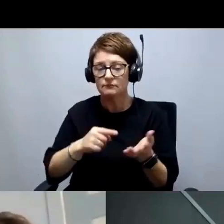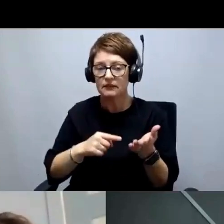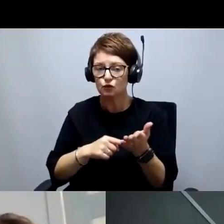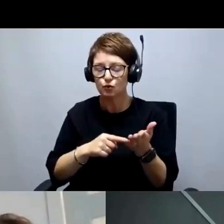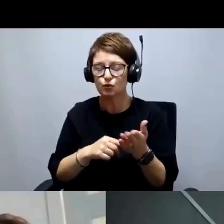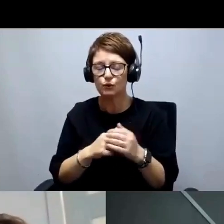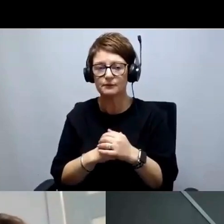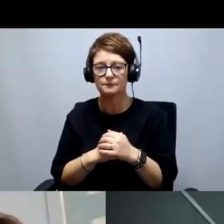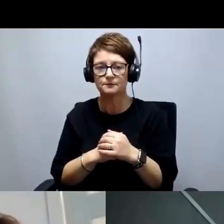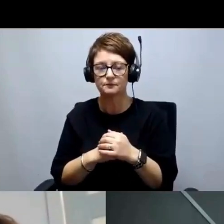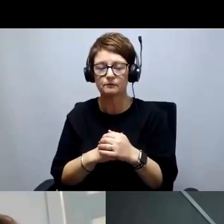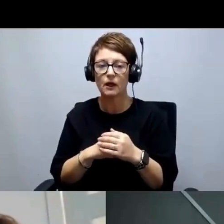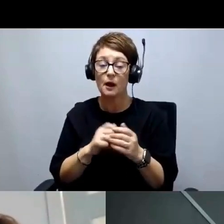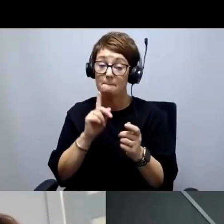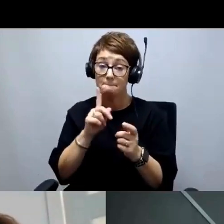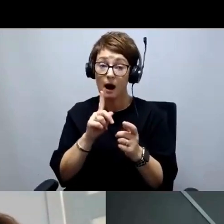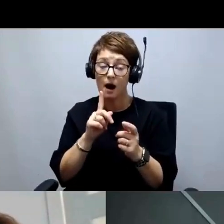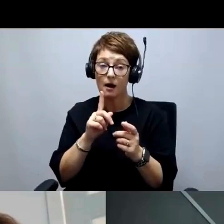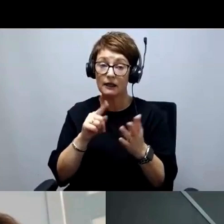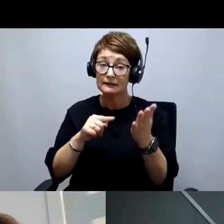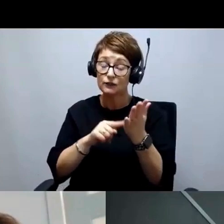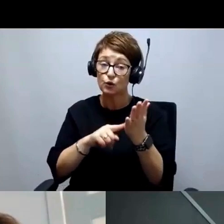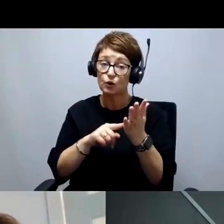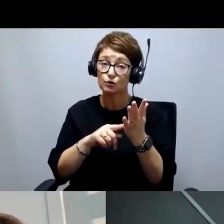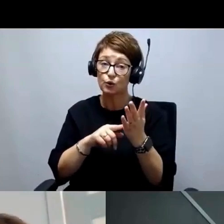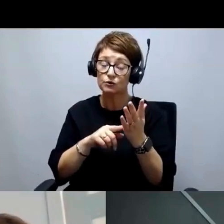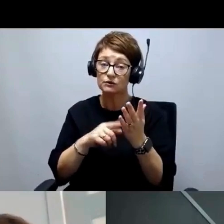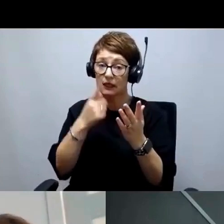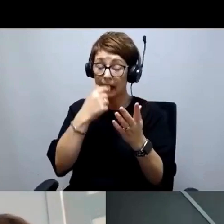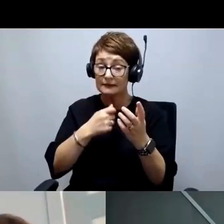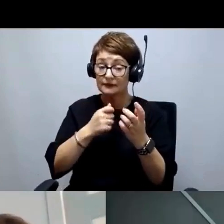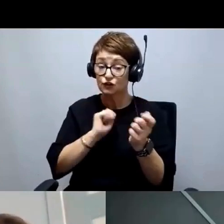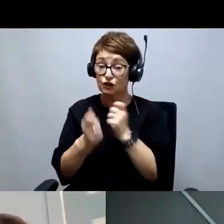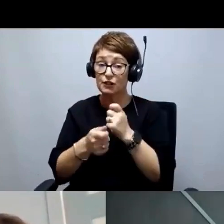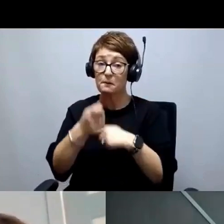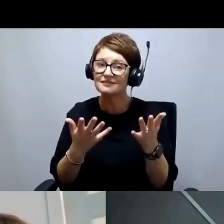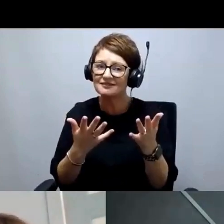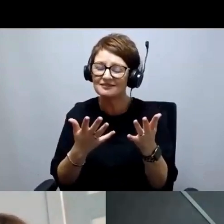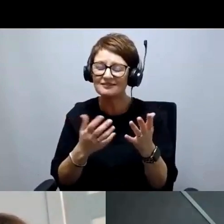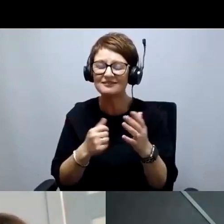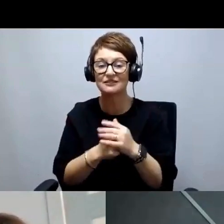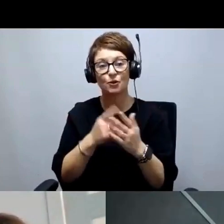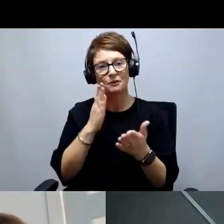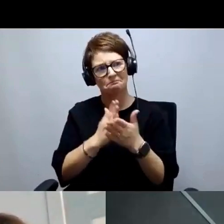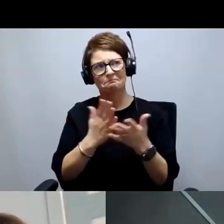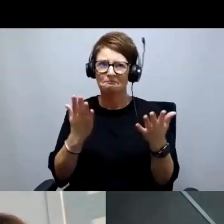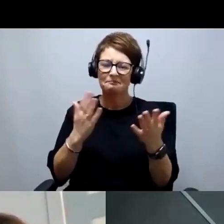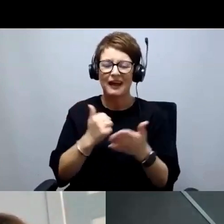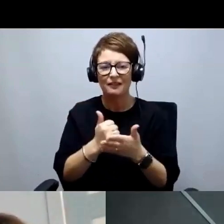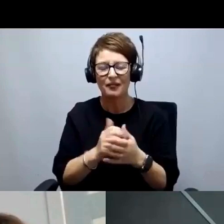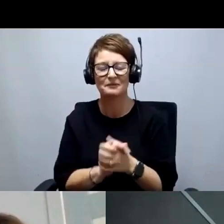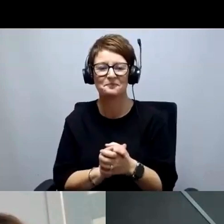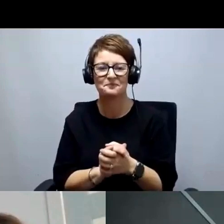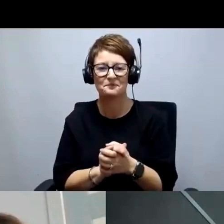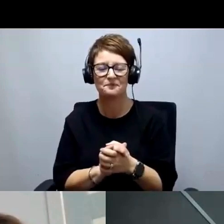It does get converted to estrogen though, so you can see how it still be relevant in that way too. The key